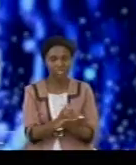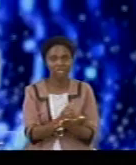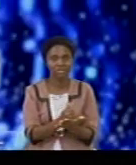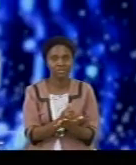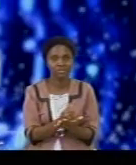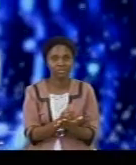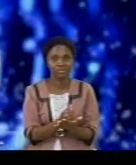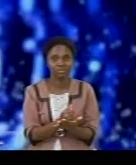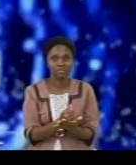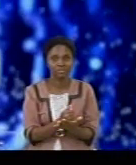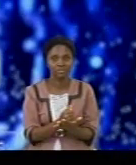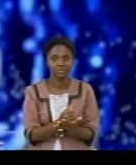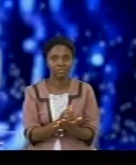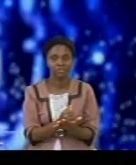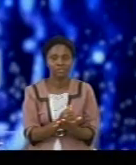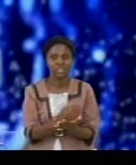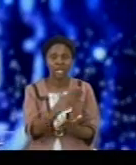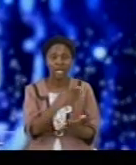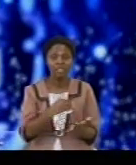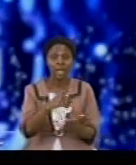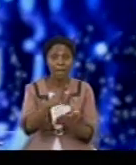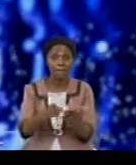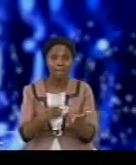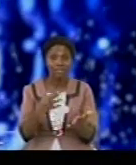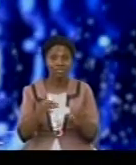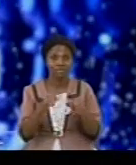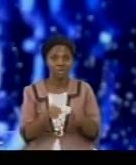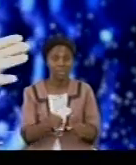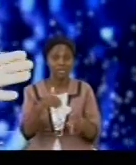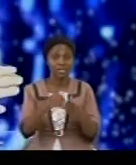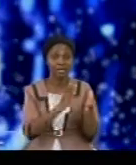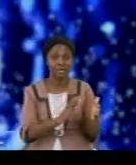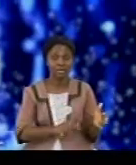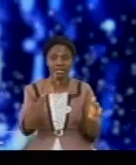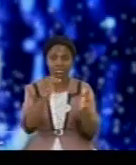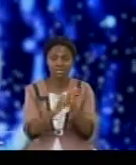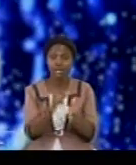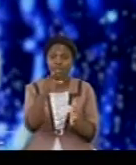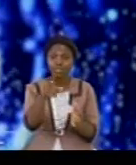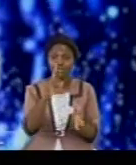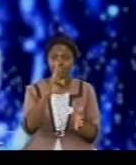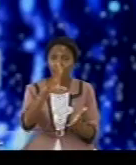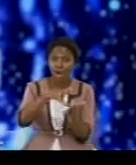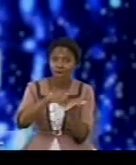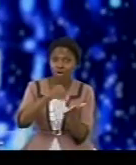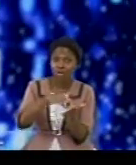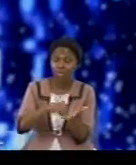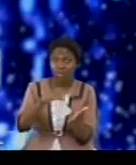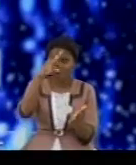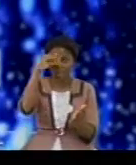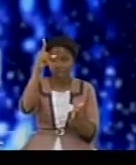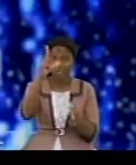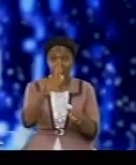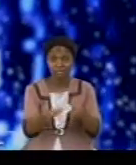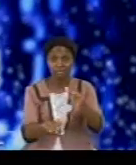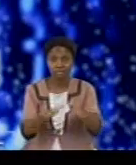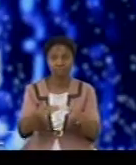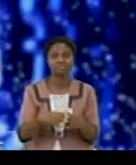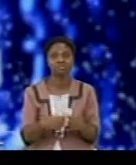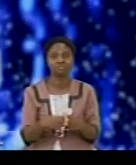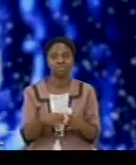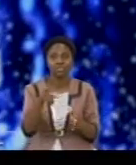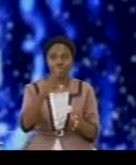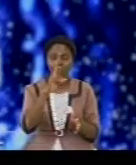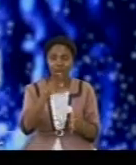And part of your abiding in Christ is that you are following in his steps. As the fruit of the Spirit is manifesting forth in your life, you are following